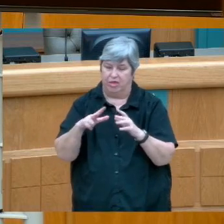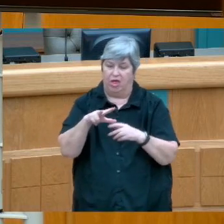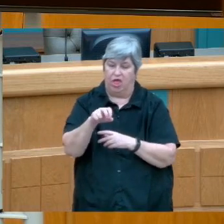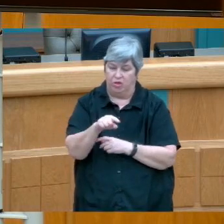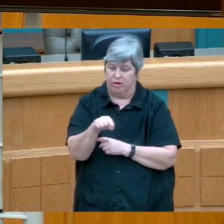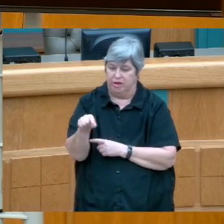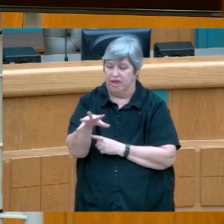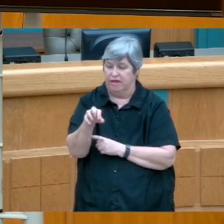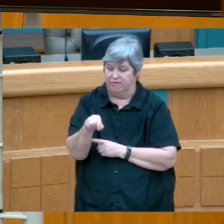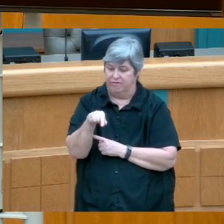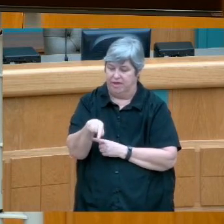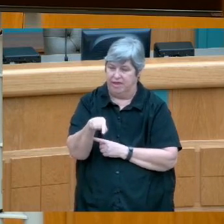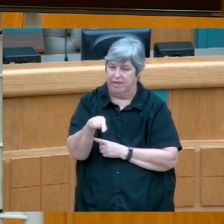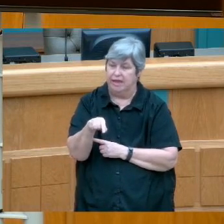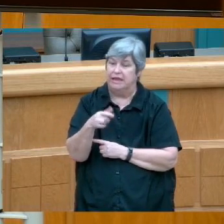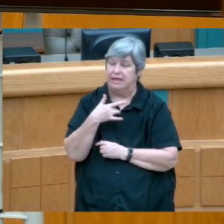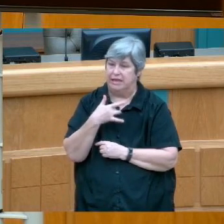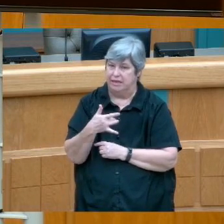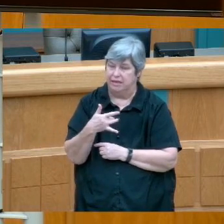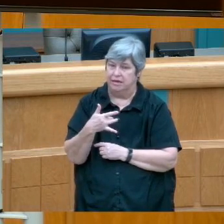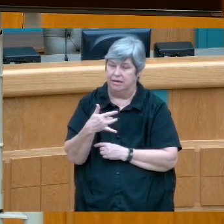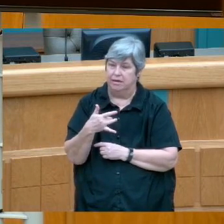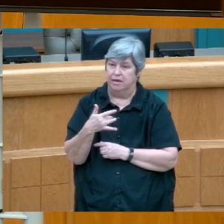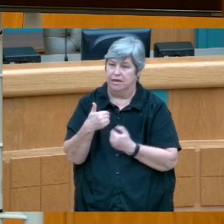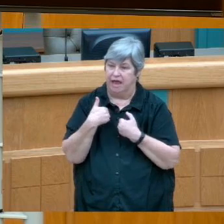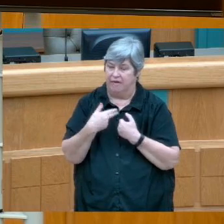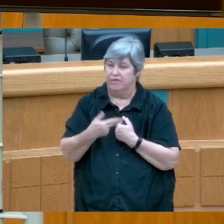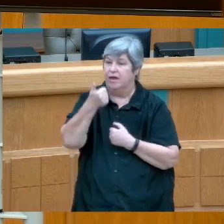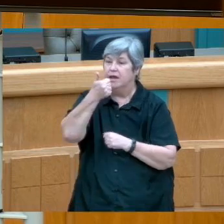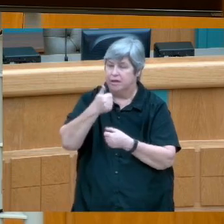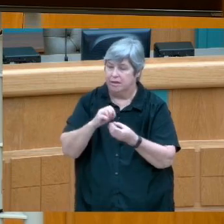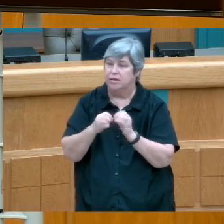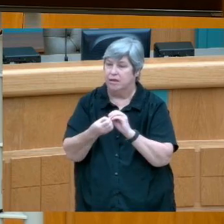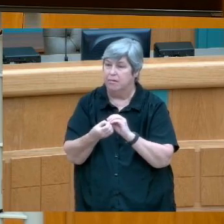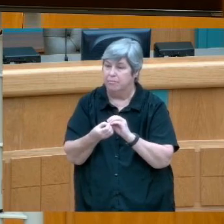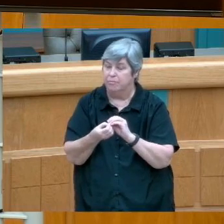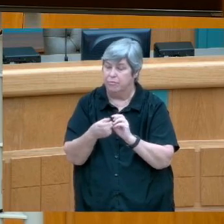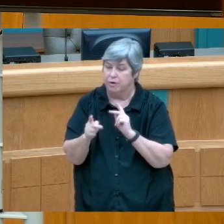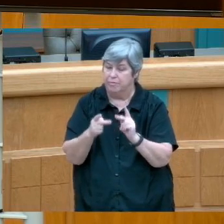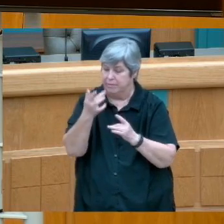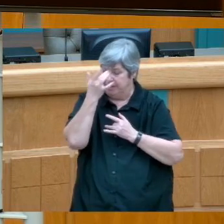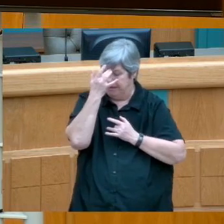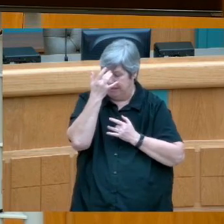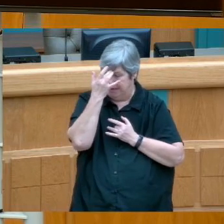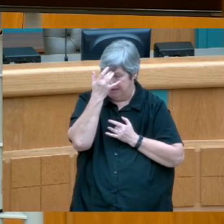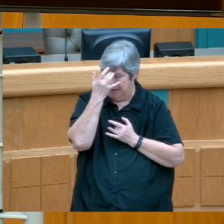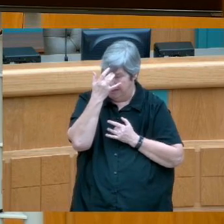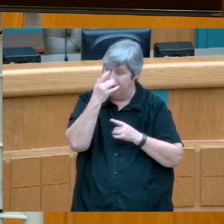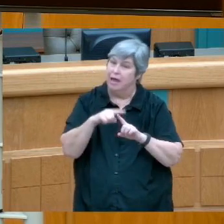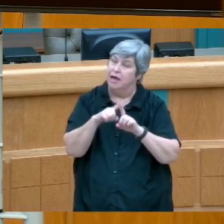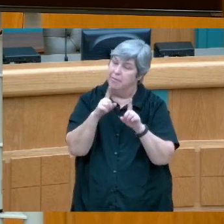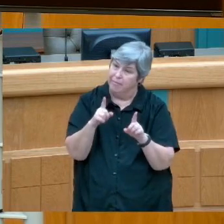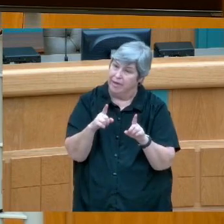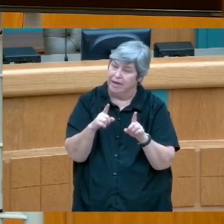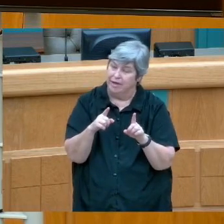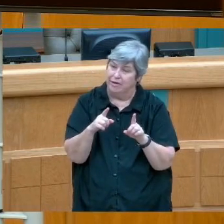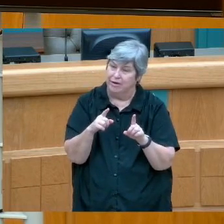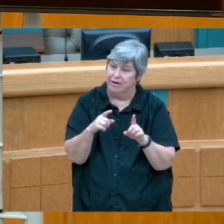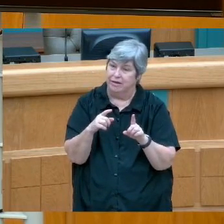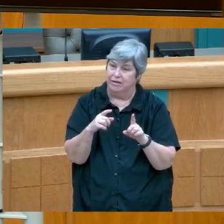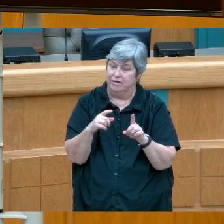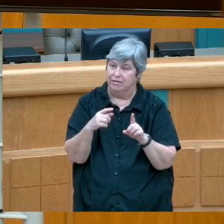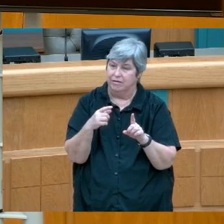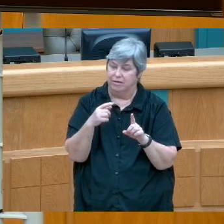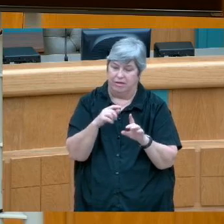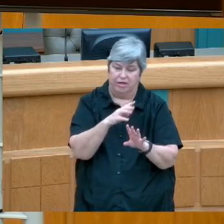to 50 have the highest number in those categories, although 4 other